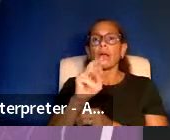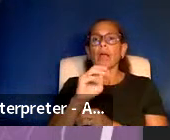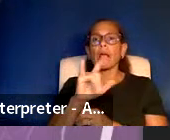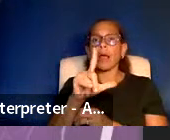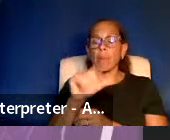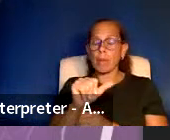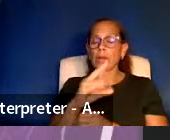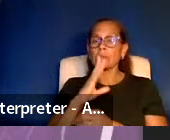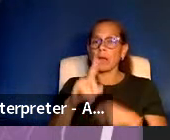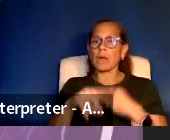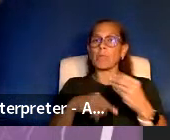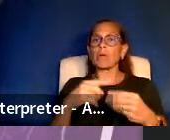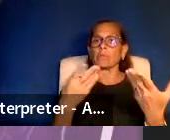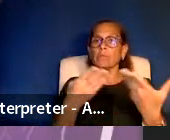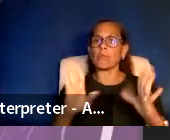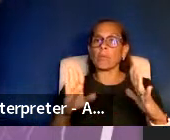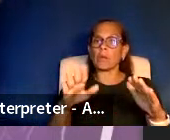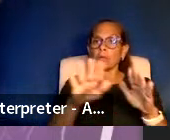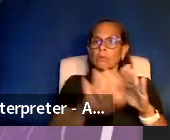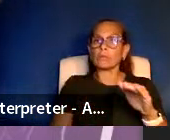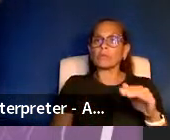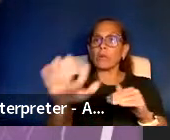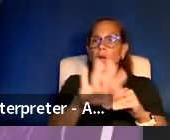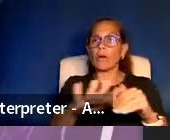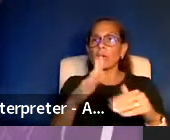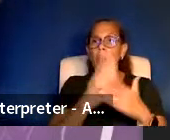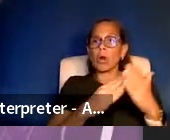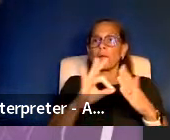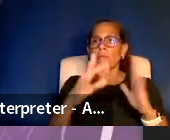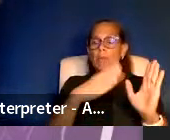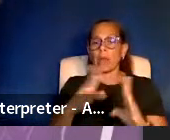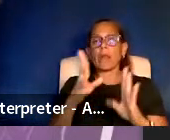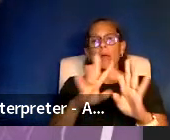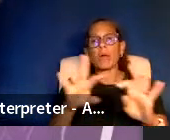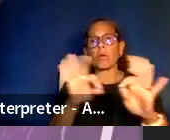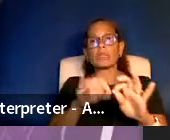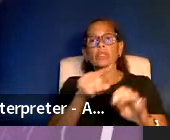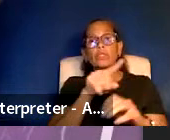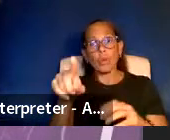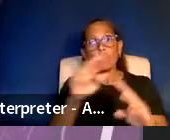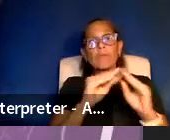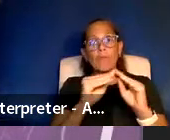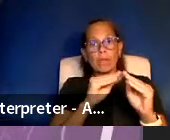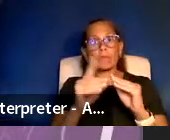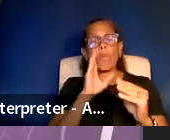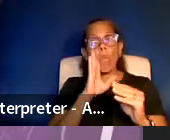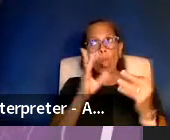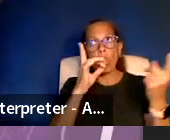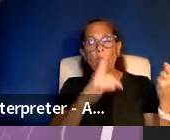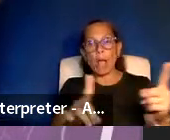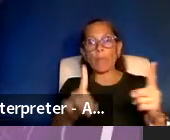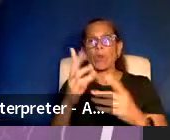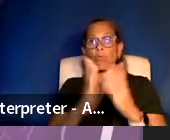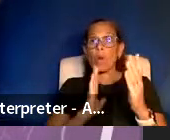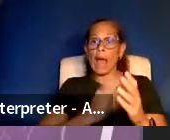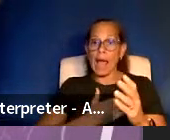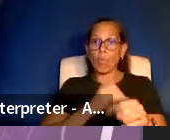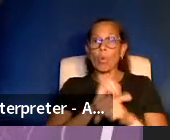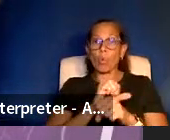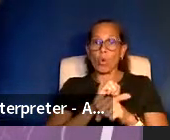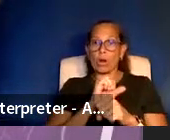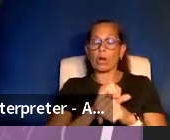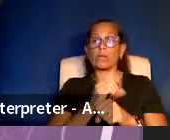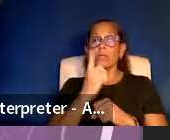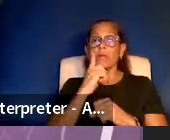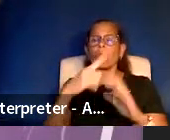the public realm aspect of the planning. This is very important to us. Some of these fixes will come through our work. So